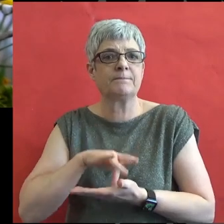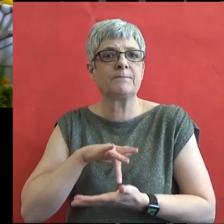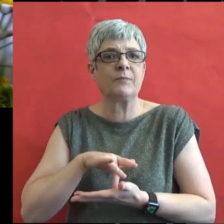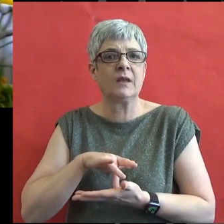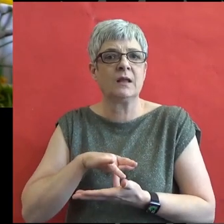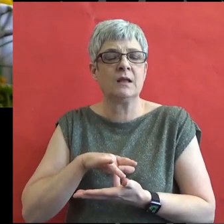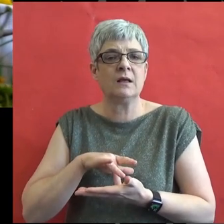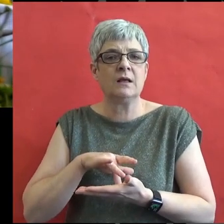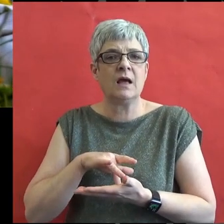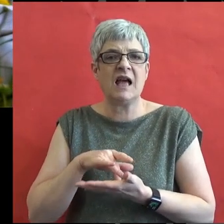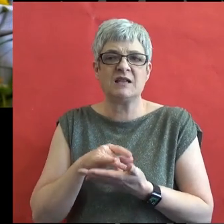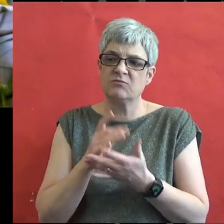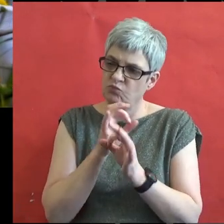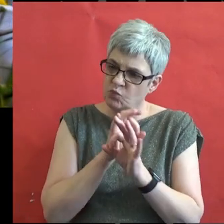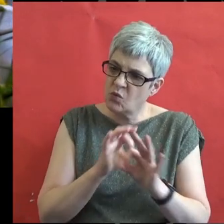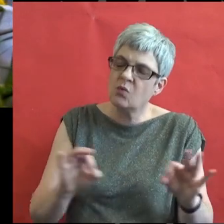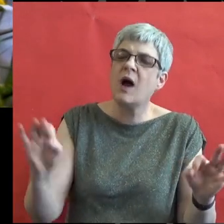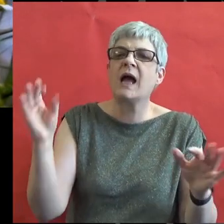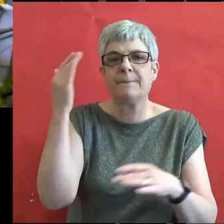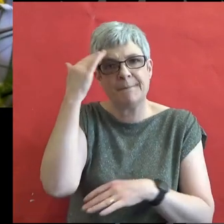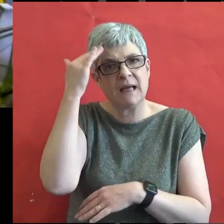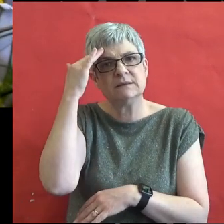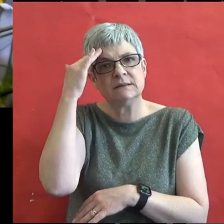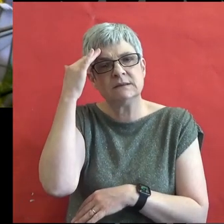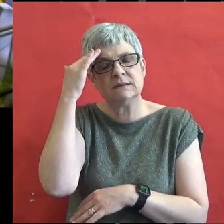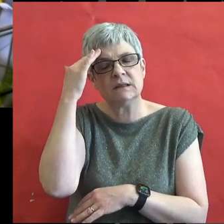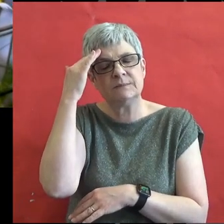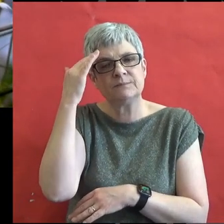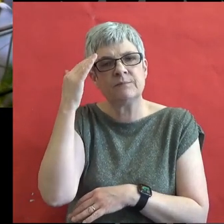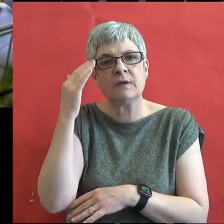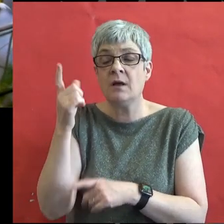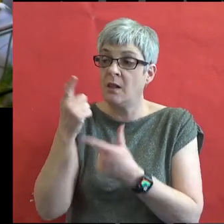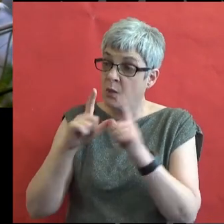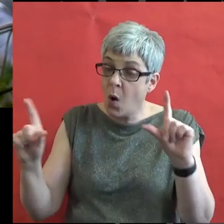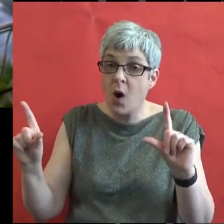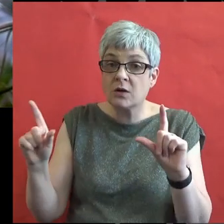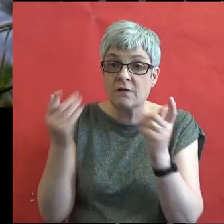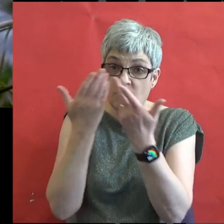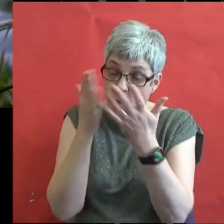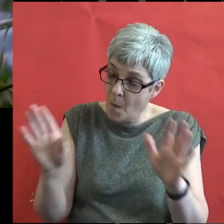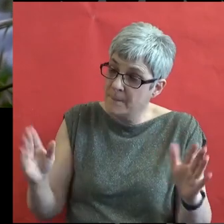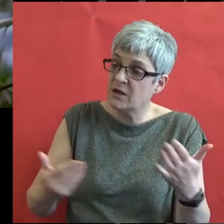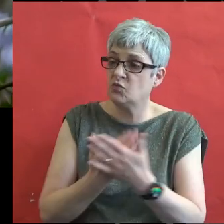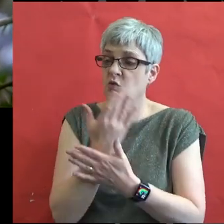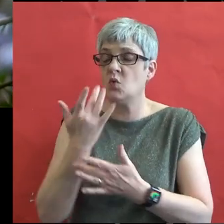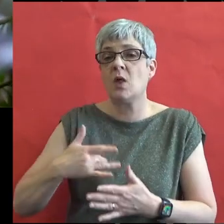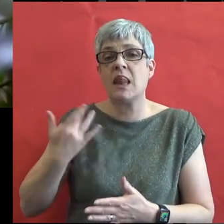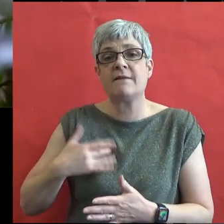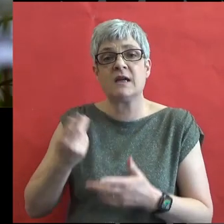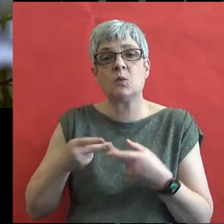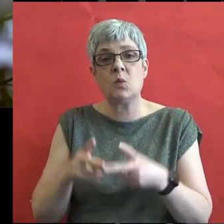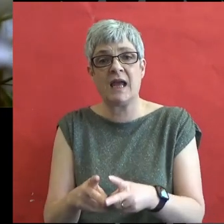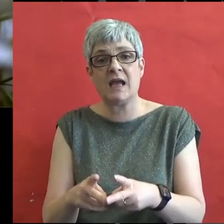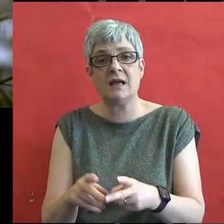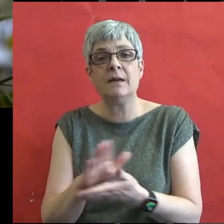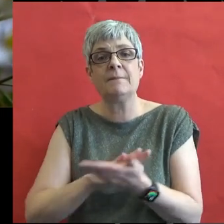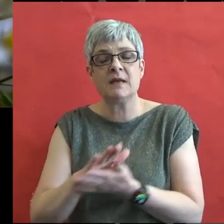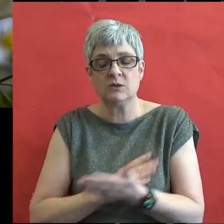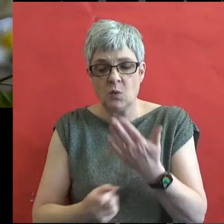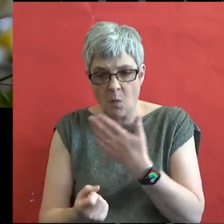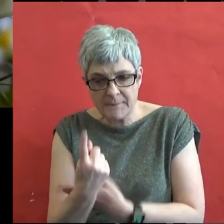unhurried quietness of mind. You, Lord, have opened a new and living way that gives the